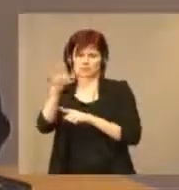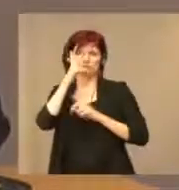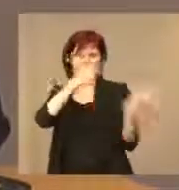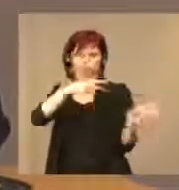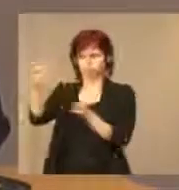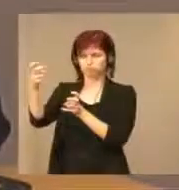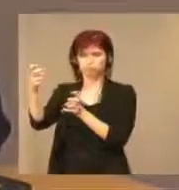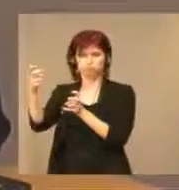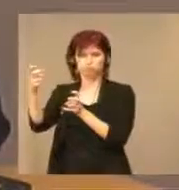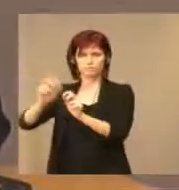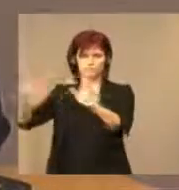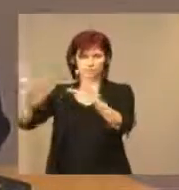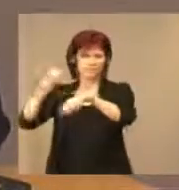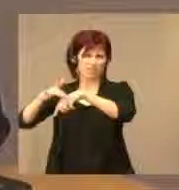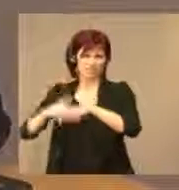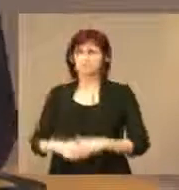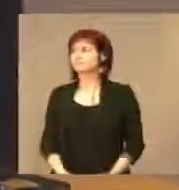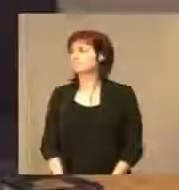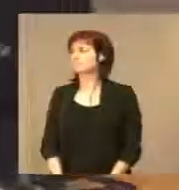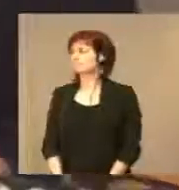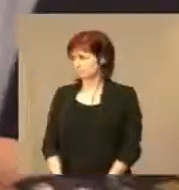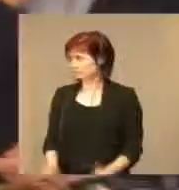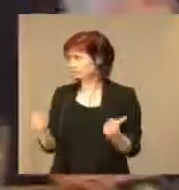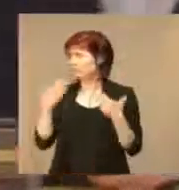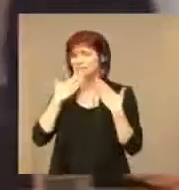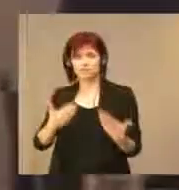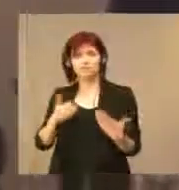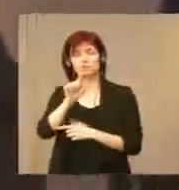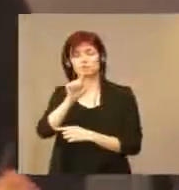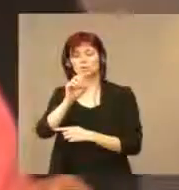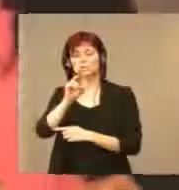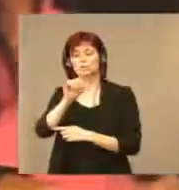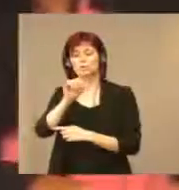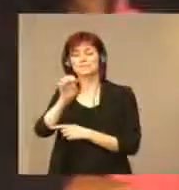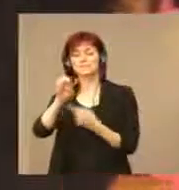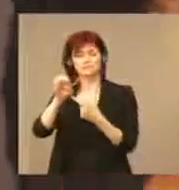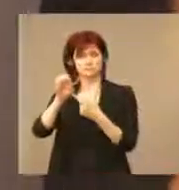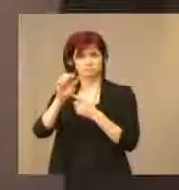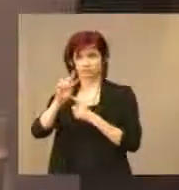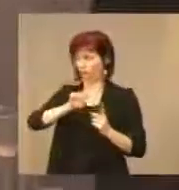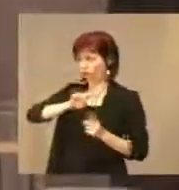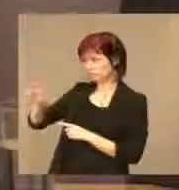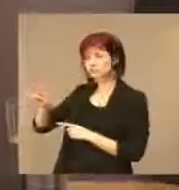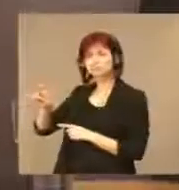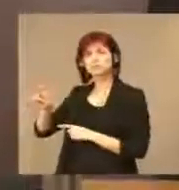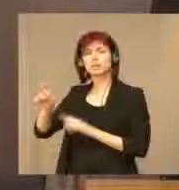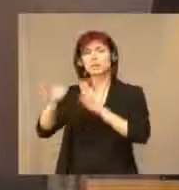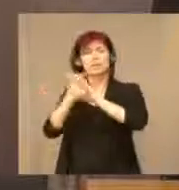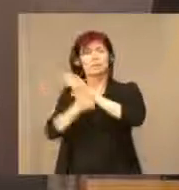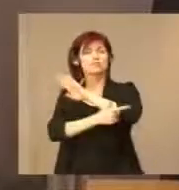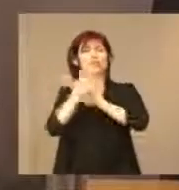2017. Thank you. Okay, Louise asked, will the legislation deal